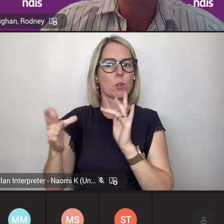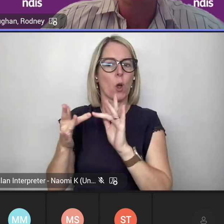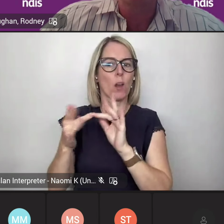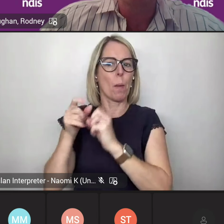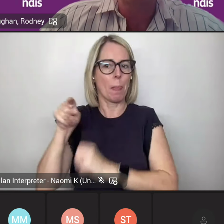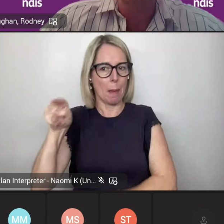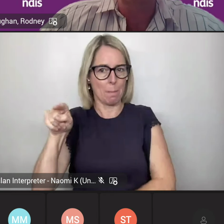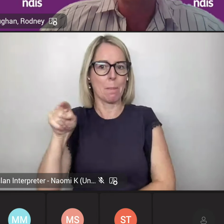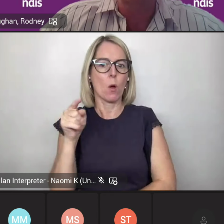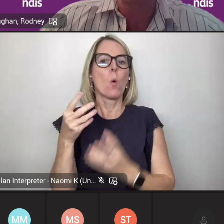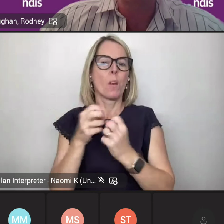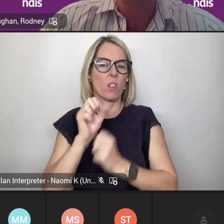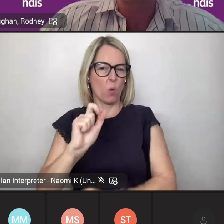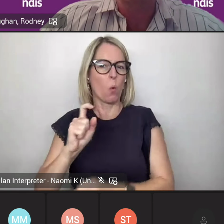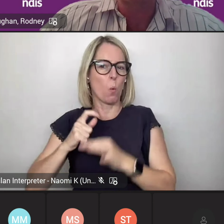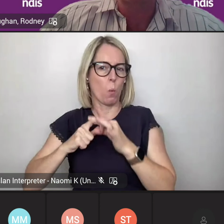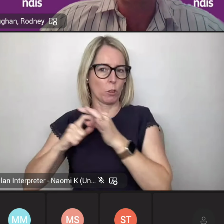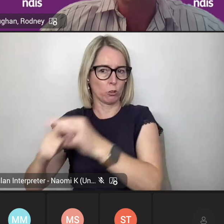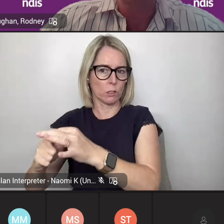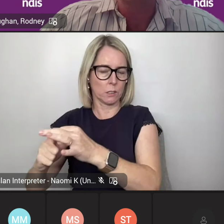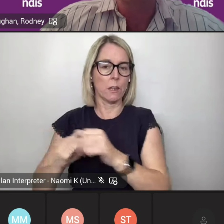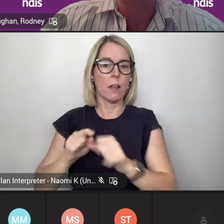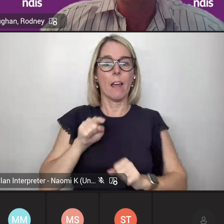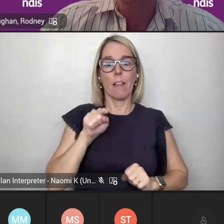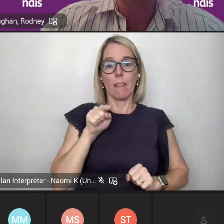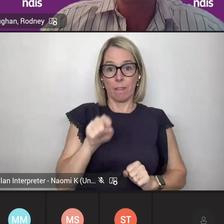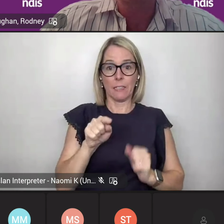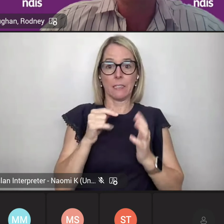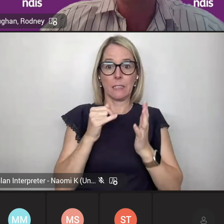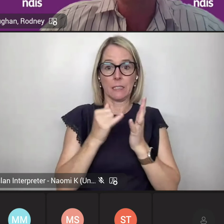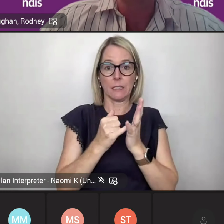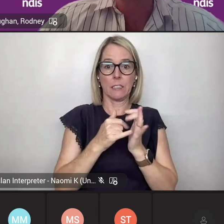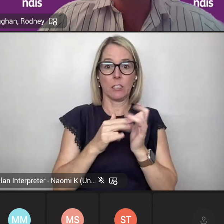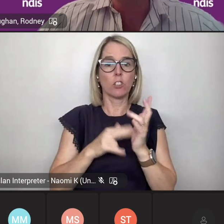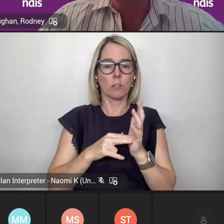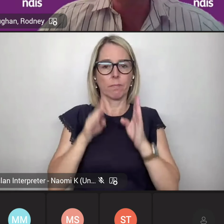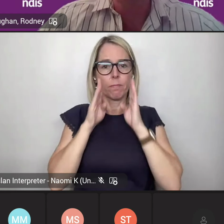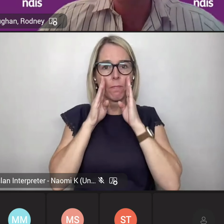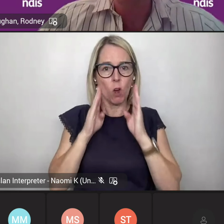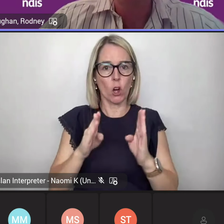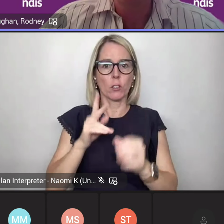questions. This session is very much participant focused